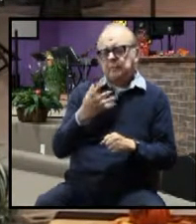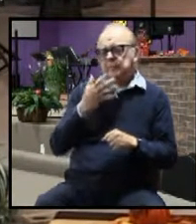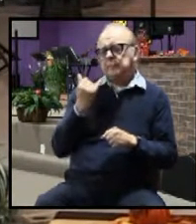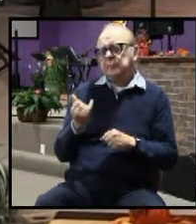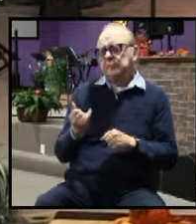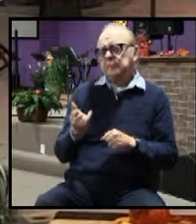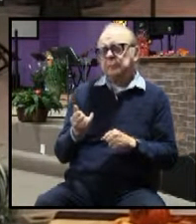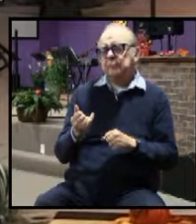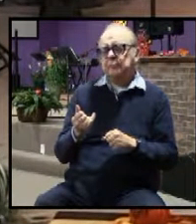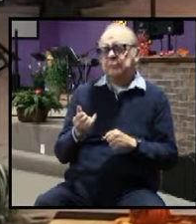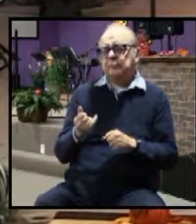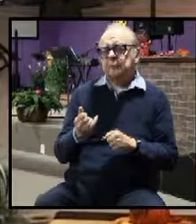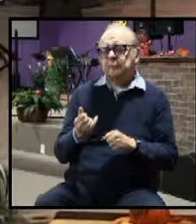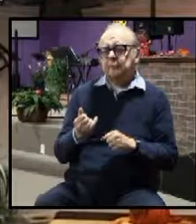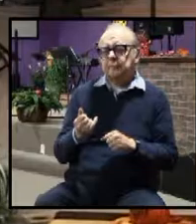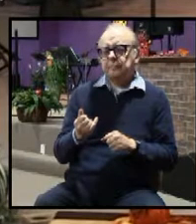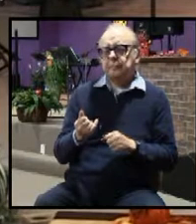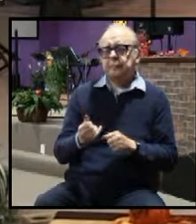You see, because